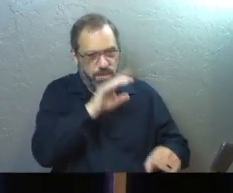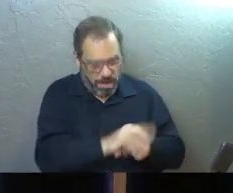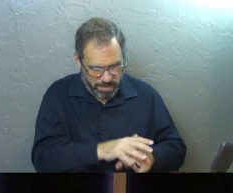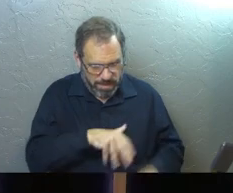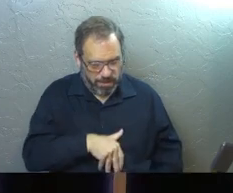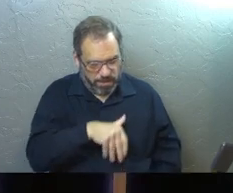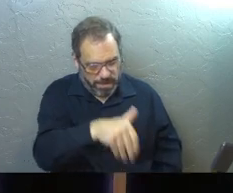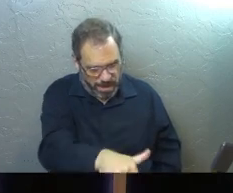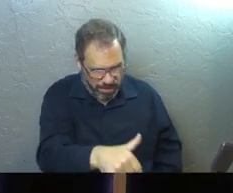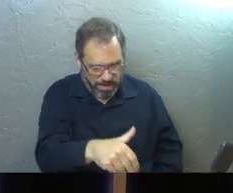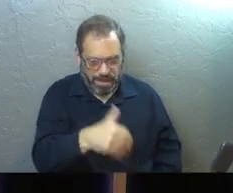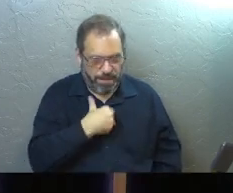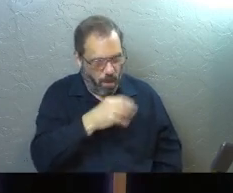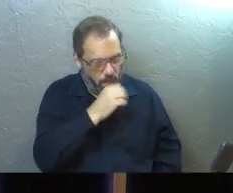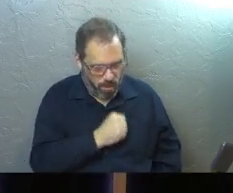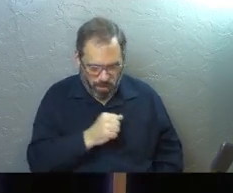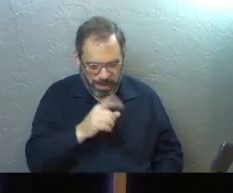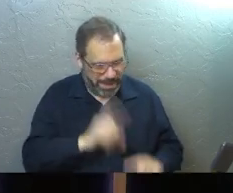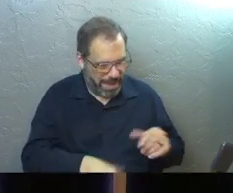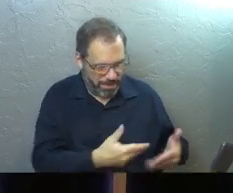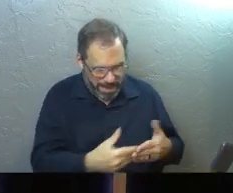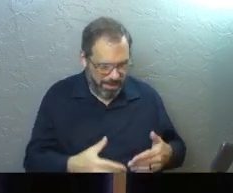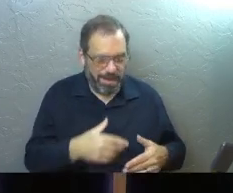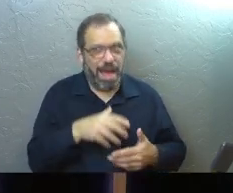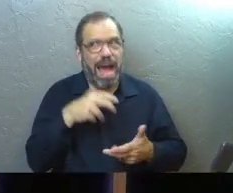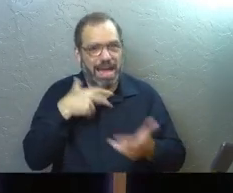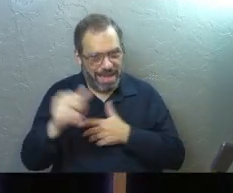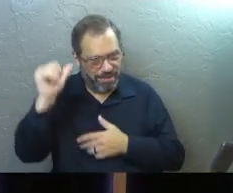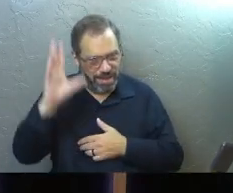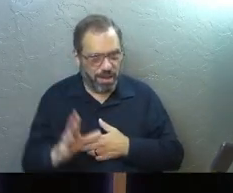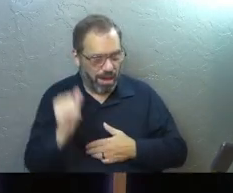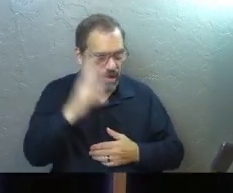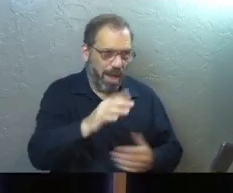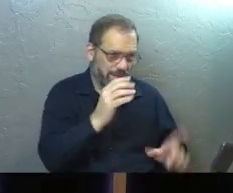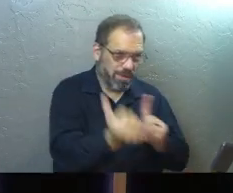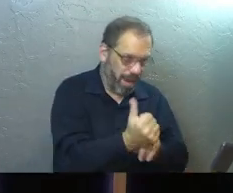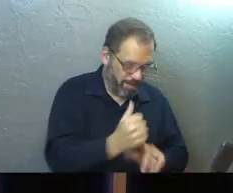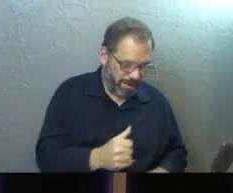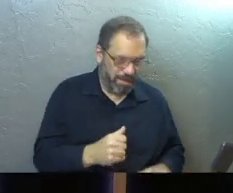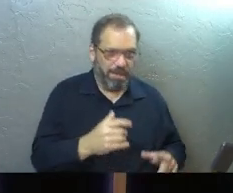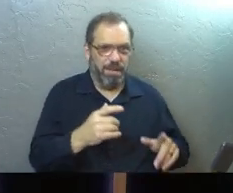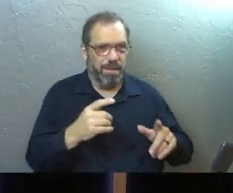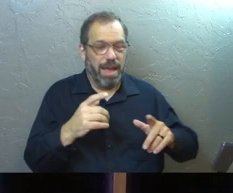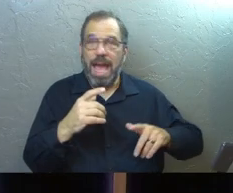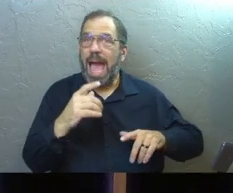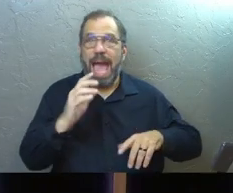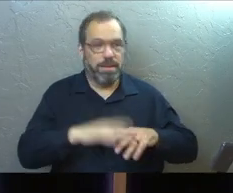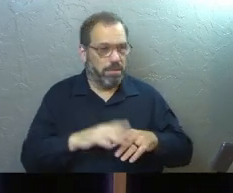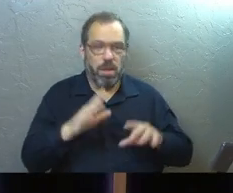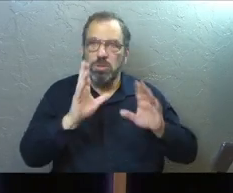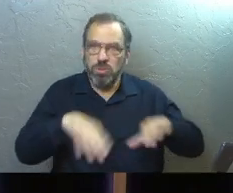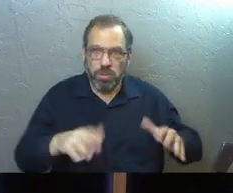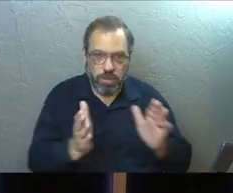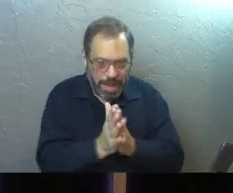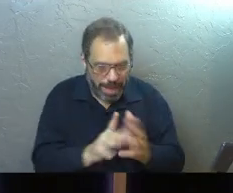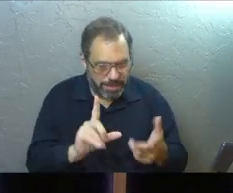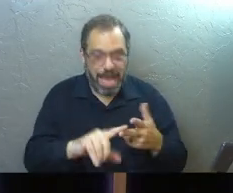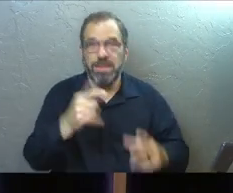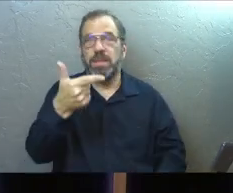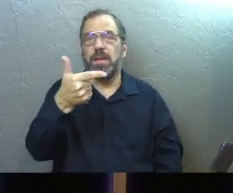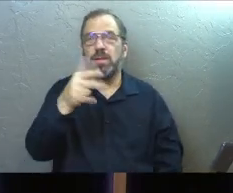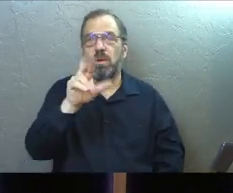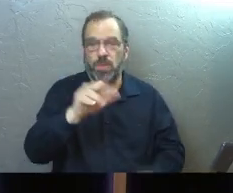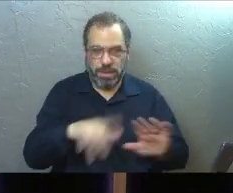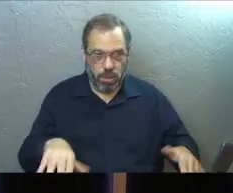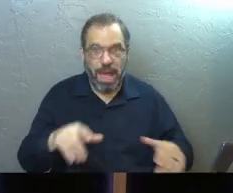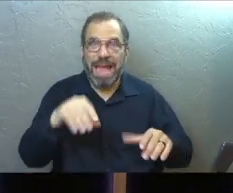life, truth can start. He's going to ask us. And then the grandkids are going to ask us. And then this is going